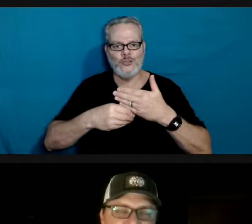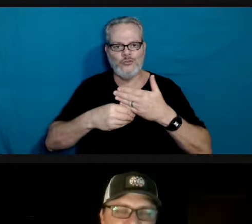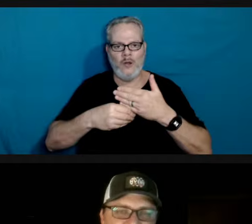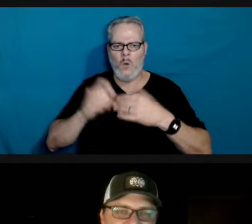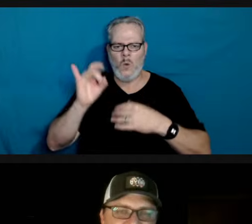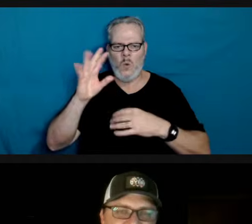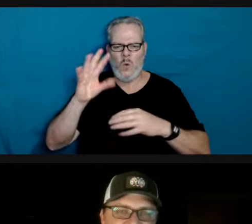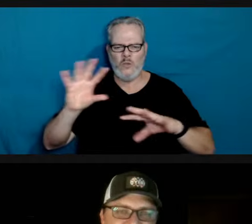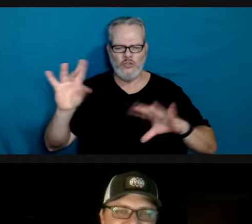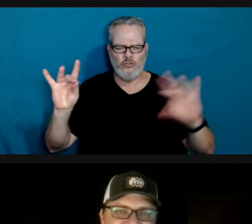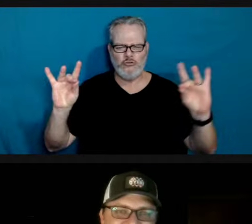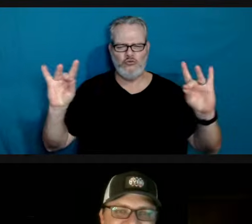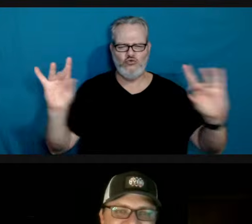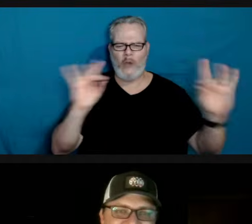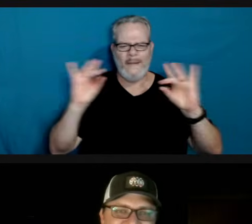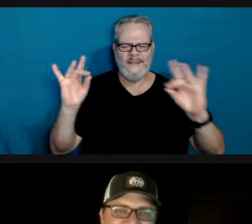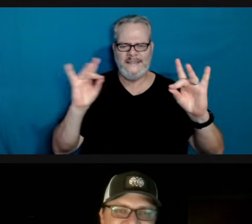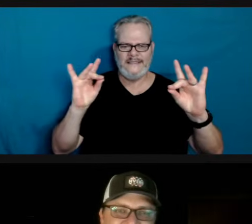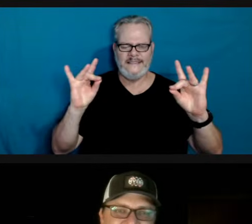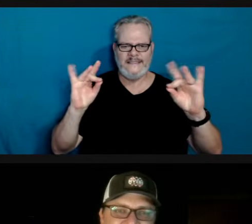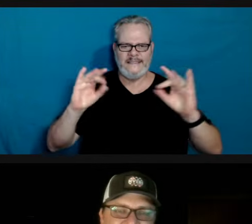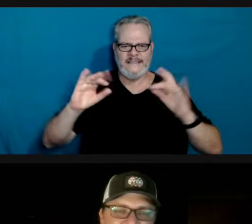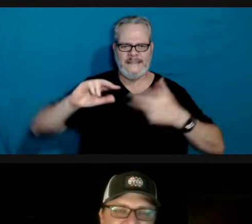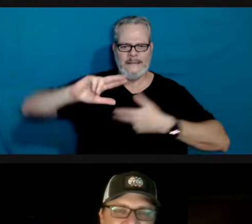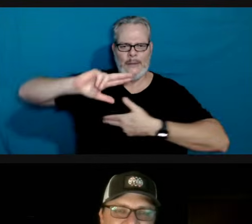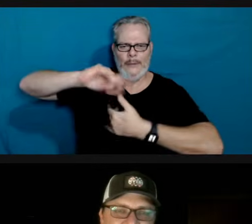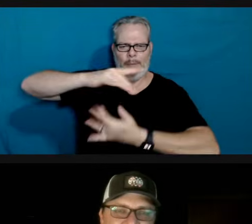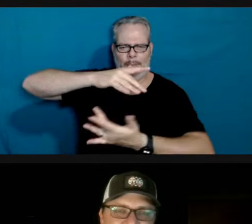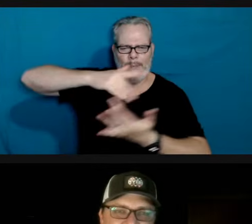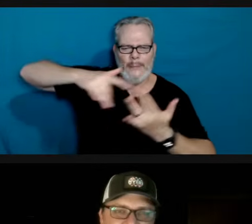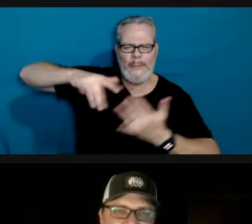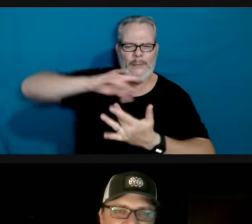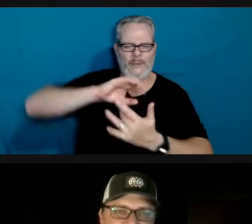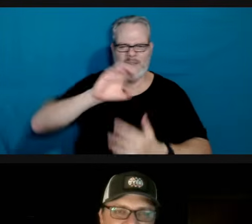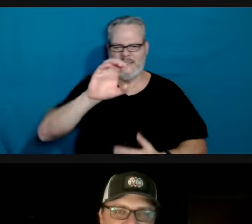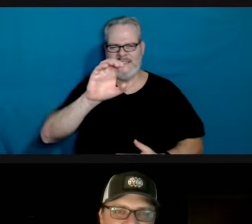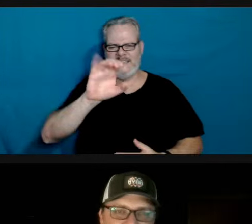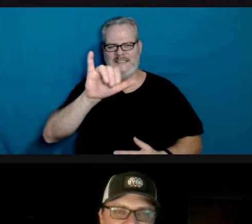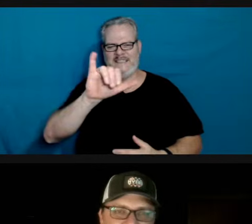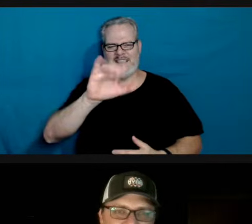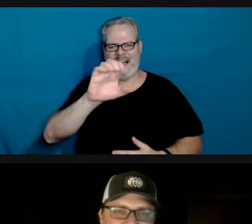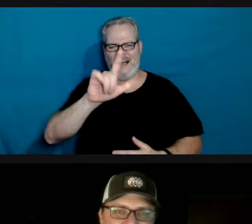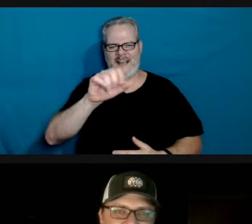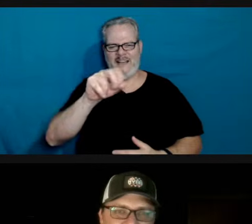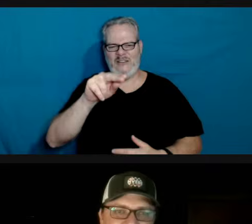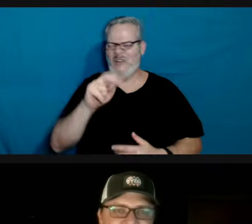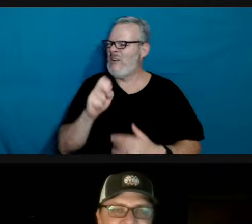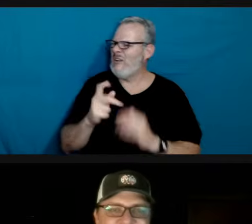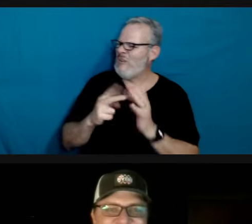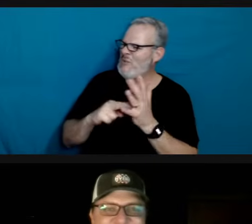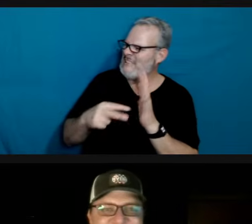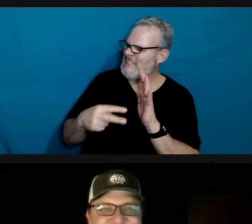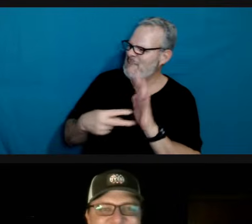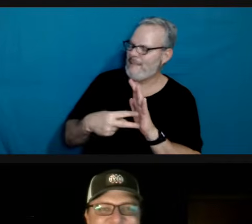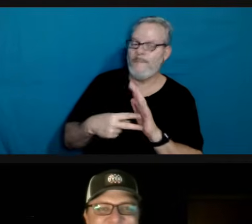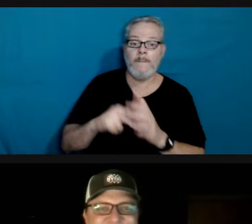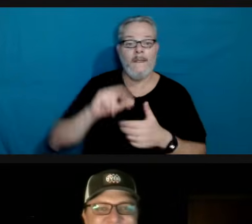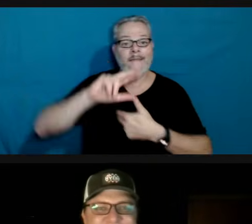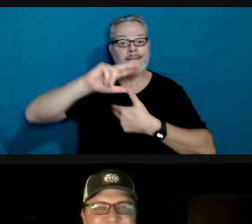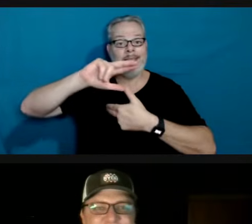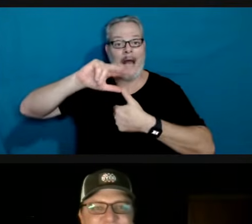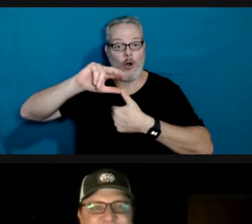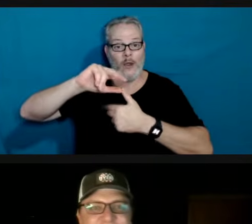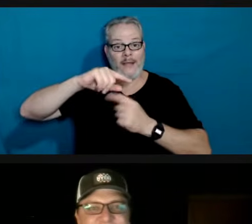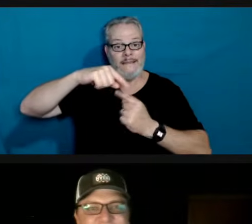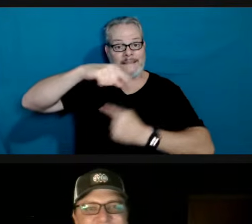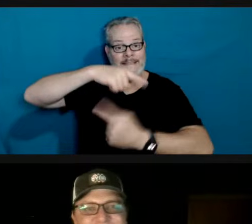okay, what's that? And it's like, it's a hurricane that don't spin right that comes from the south. Basically, like the